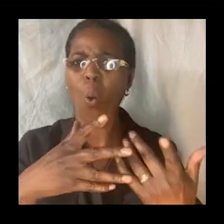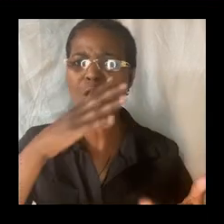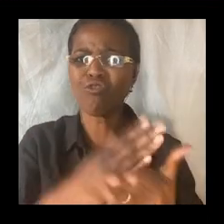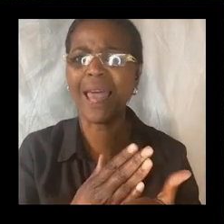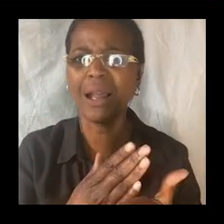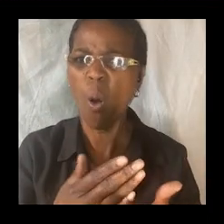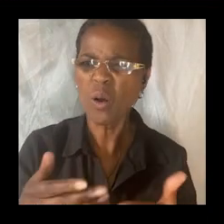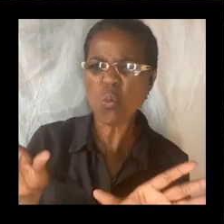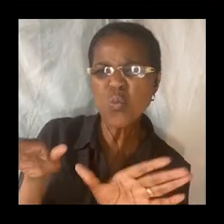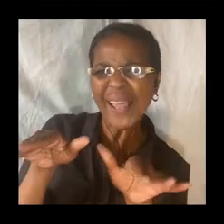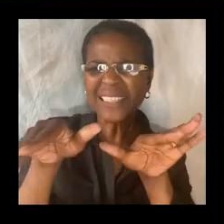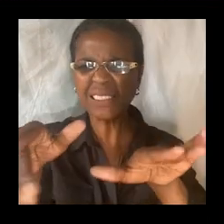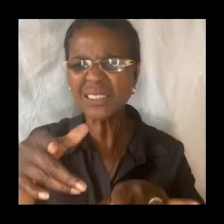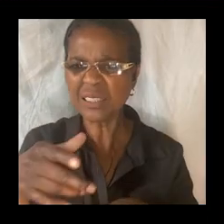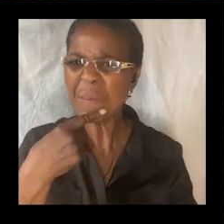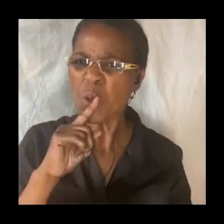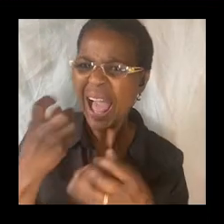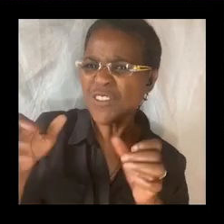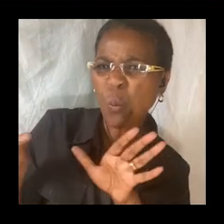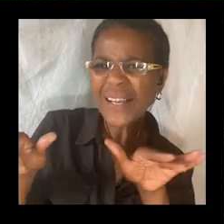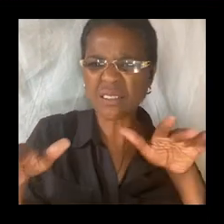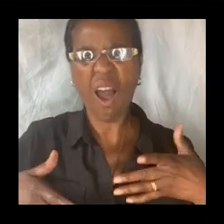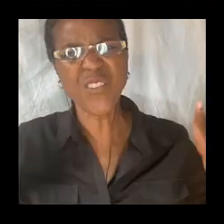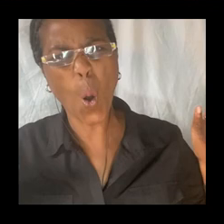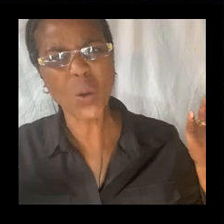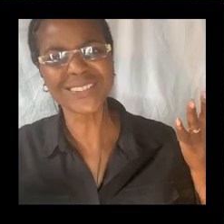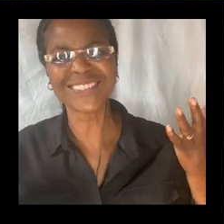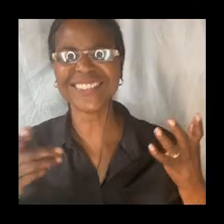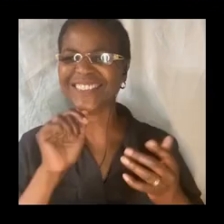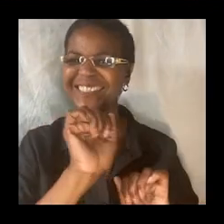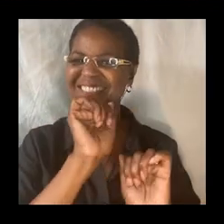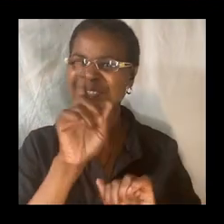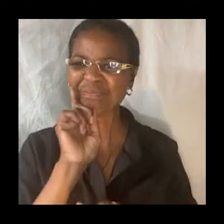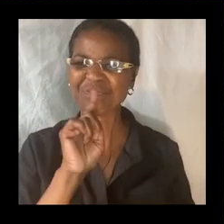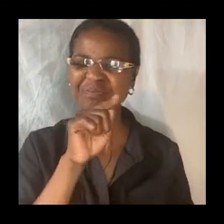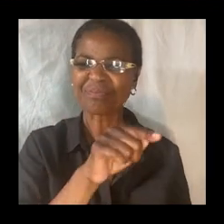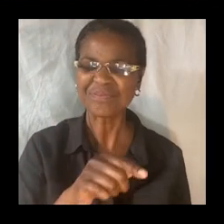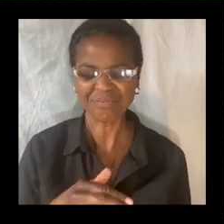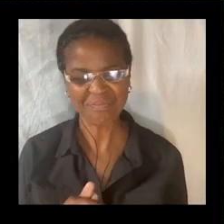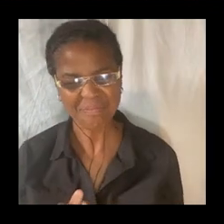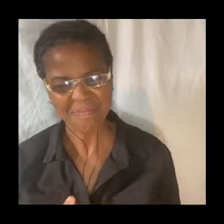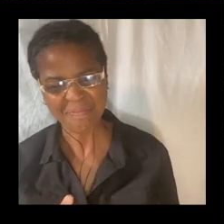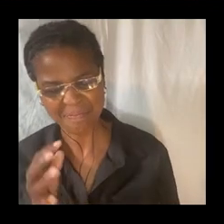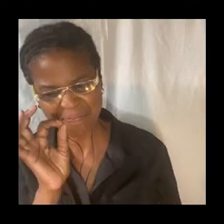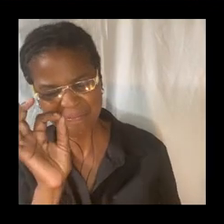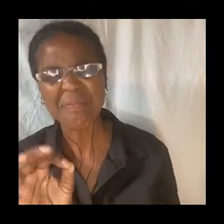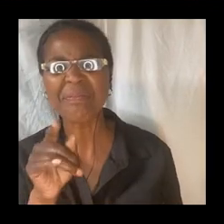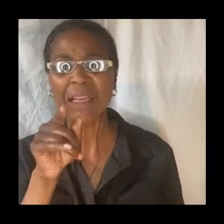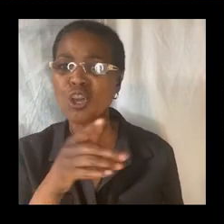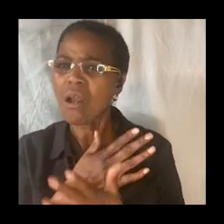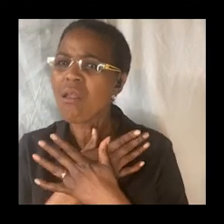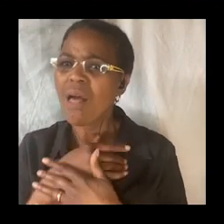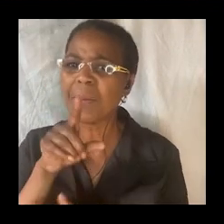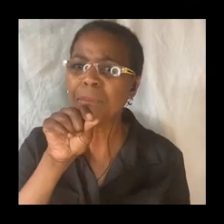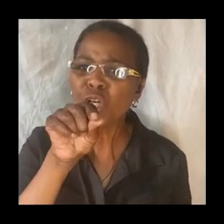an ability to say, "Yes, of course there are wings there, yes." And Tom, did the appearance of Mina and her love of birds